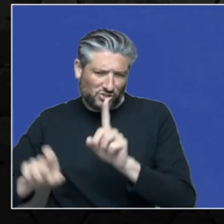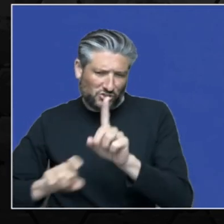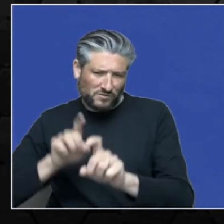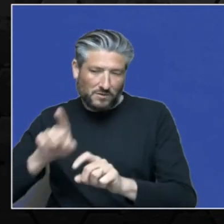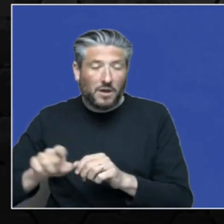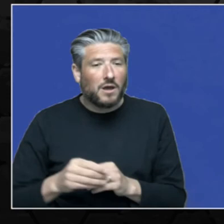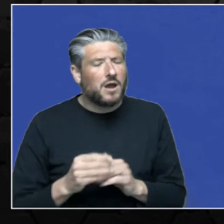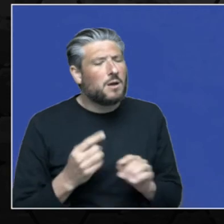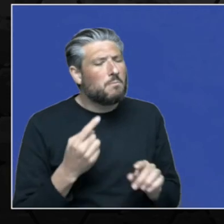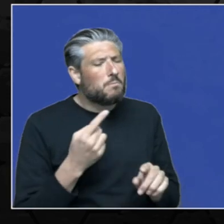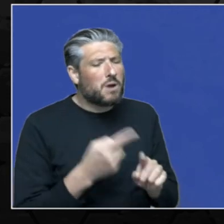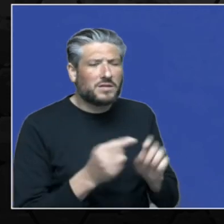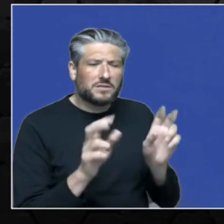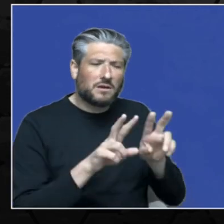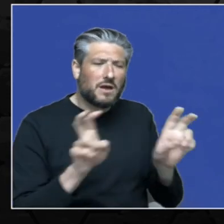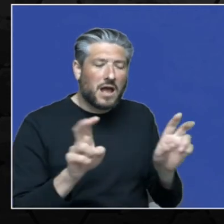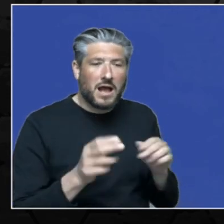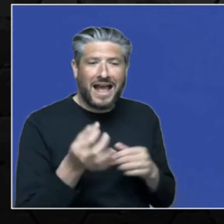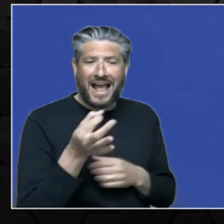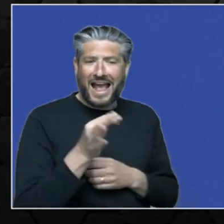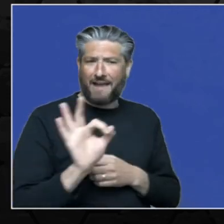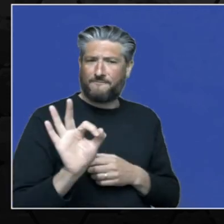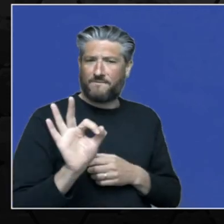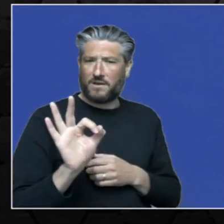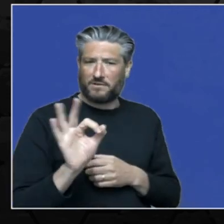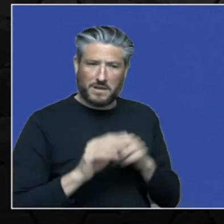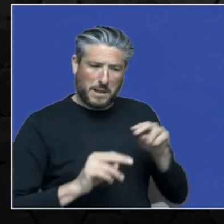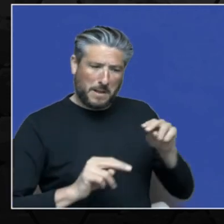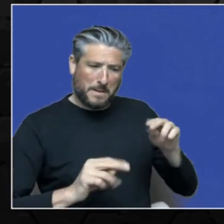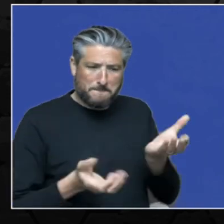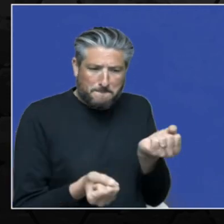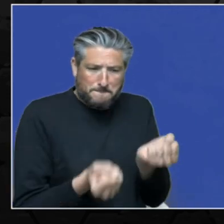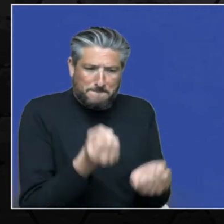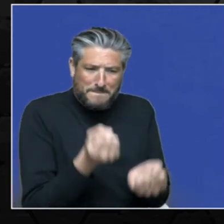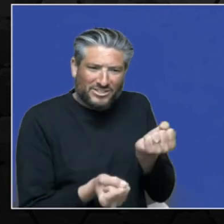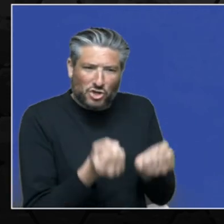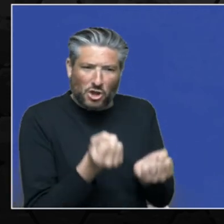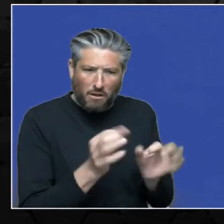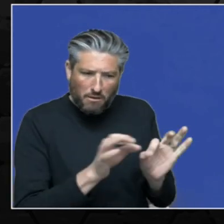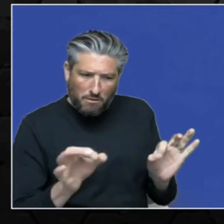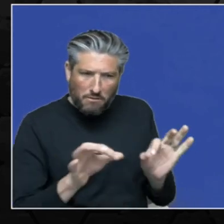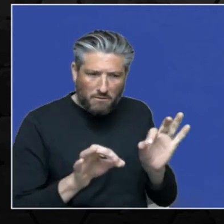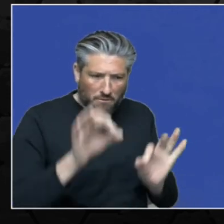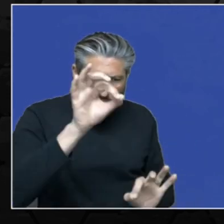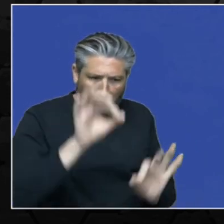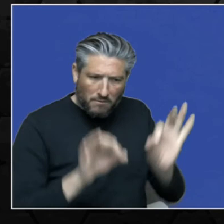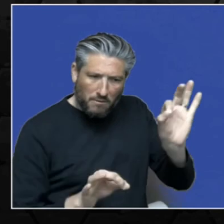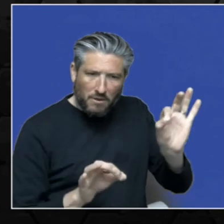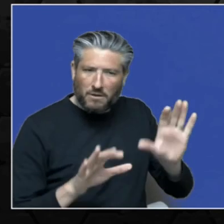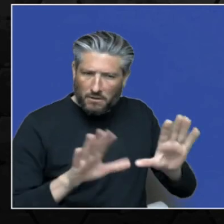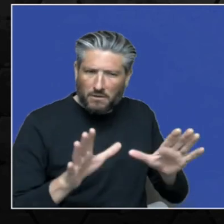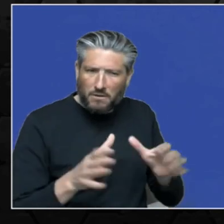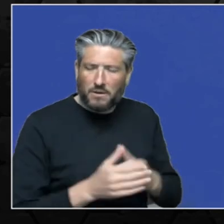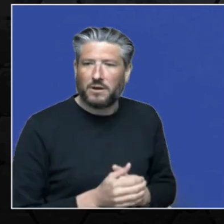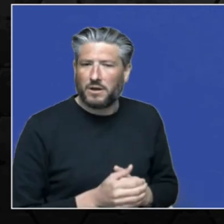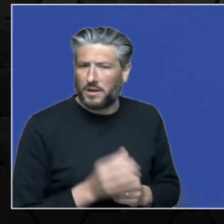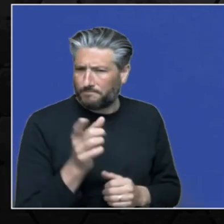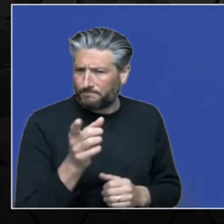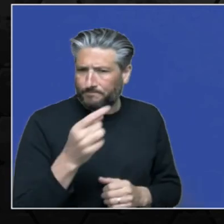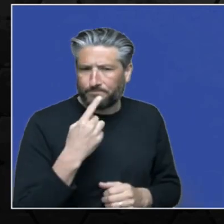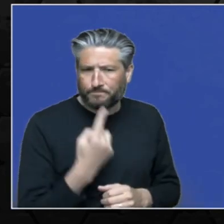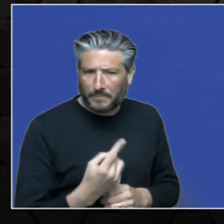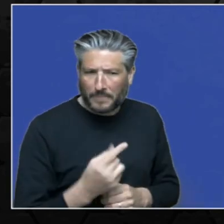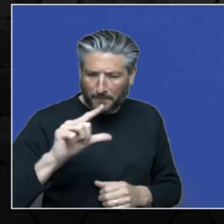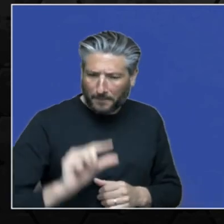models. So we have one more question for you, which is, so we talked about like resource scarce languages, right? So can you maybe tell us a bit